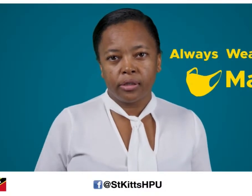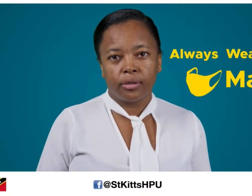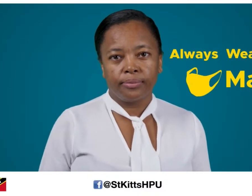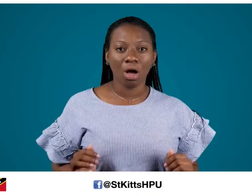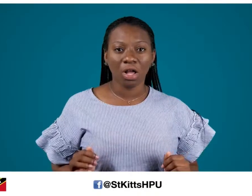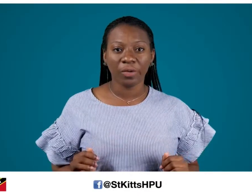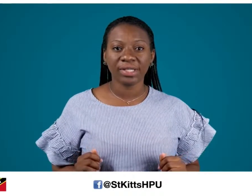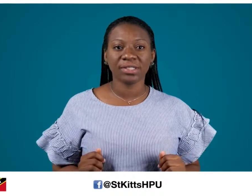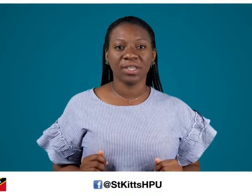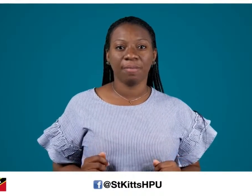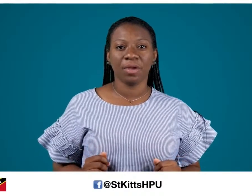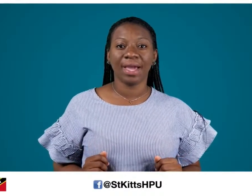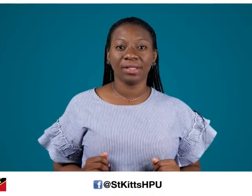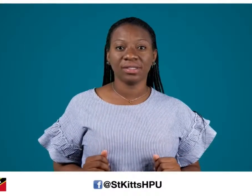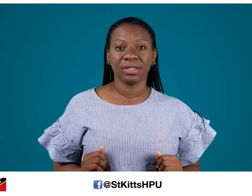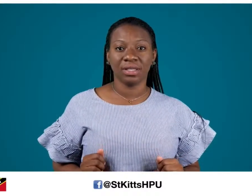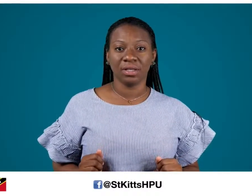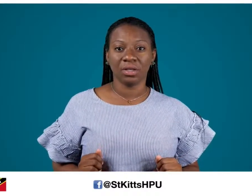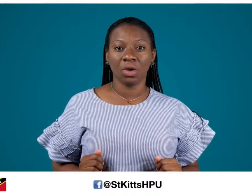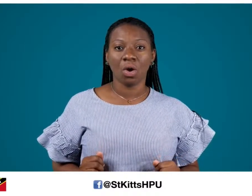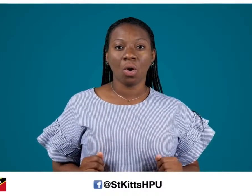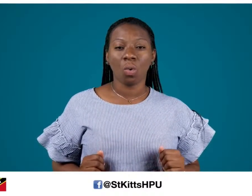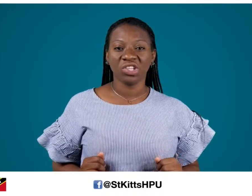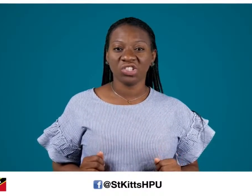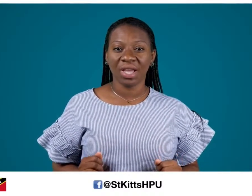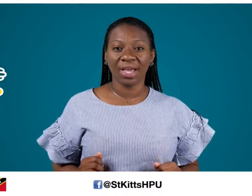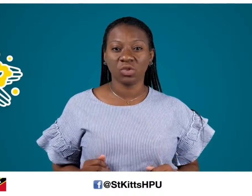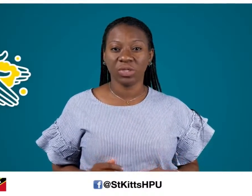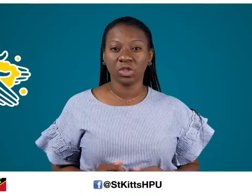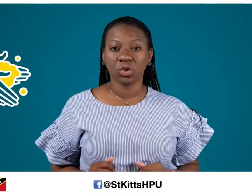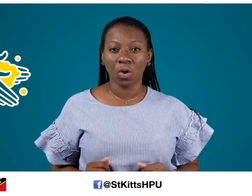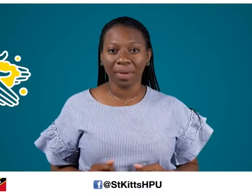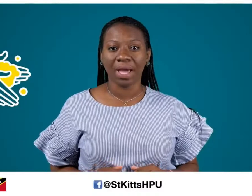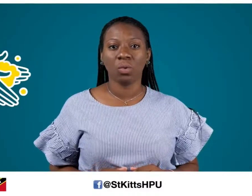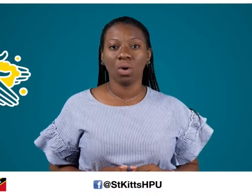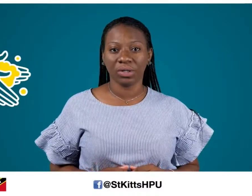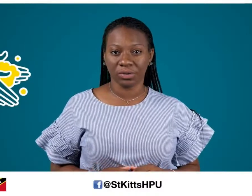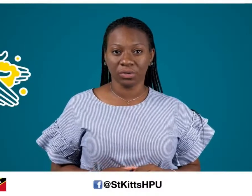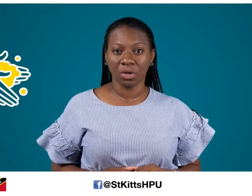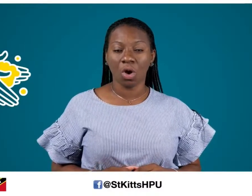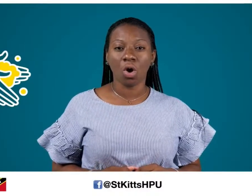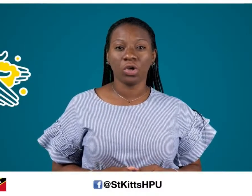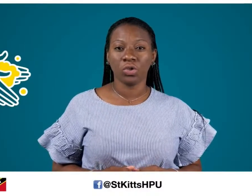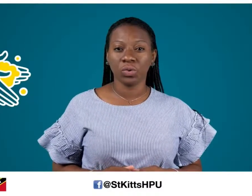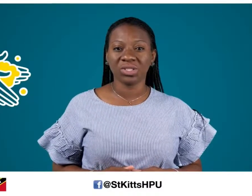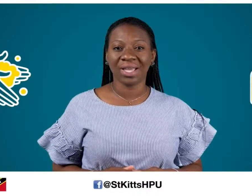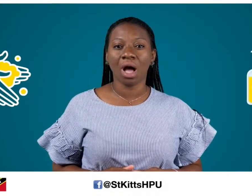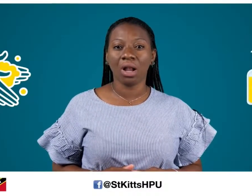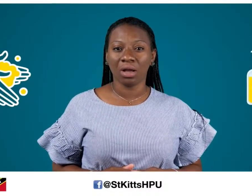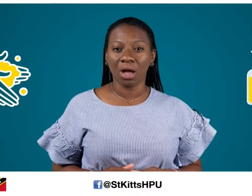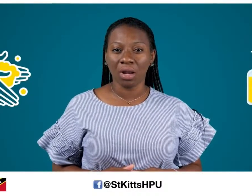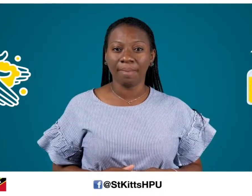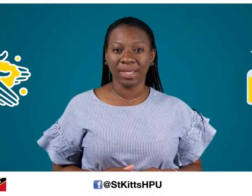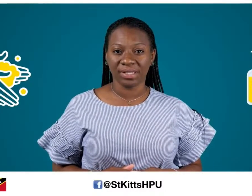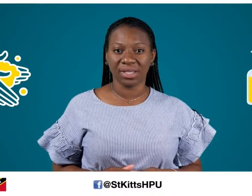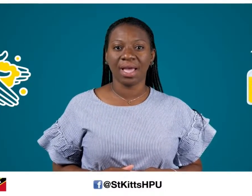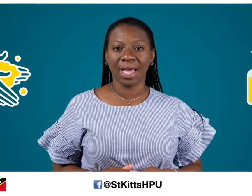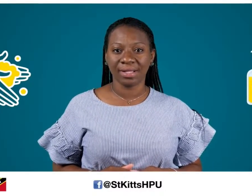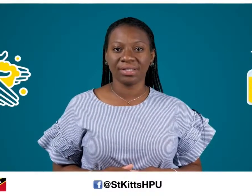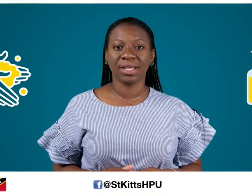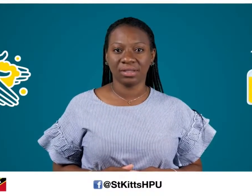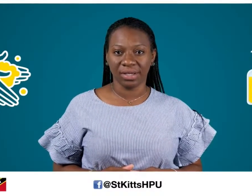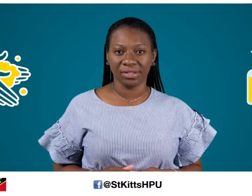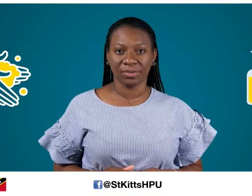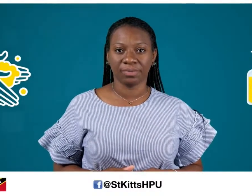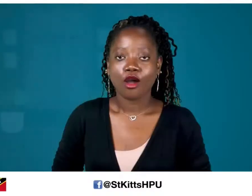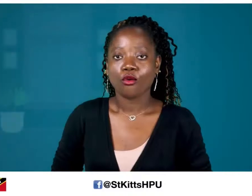your mask. Always keep your hands clean. Wash your hands with soap and water, or use an alcohol-based